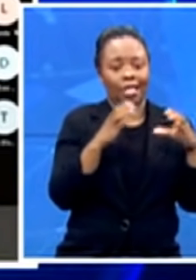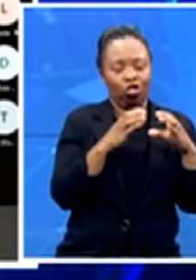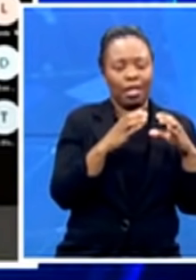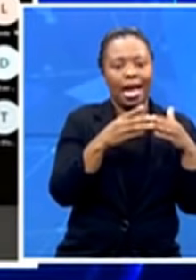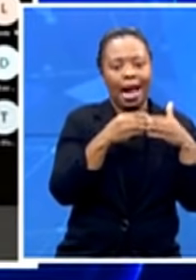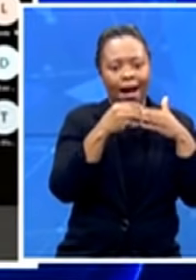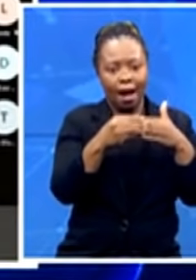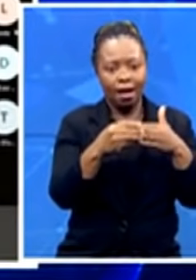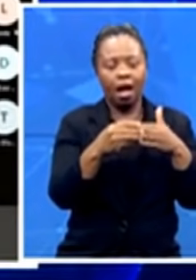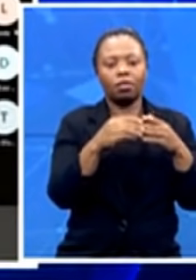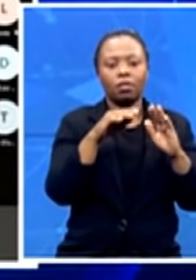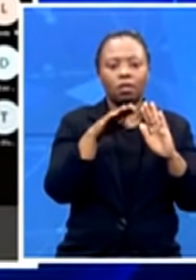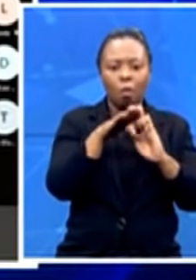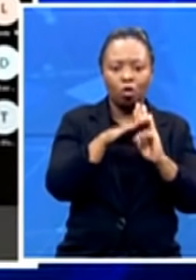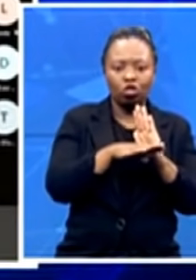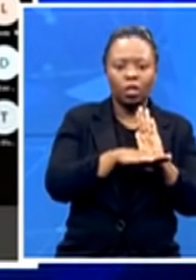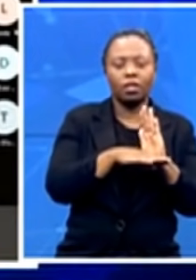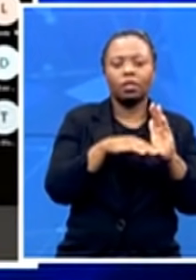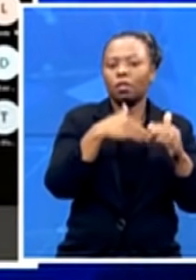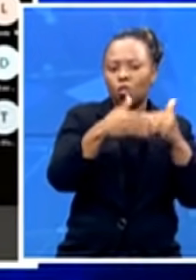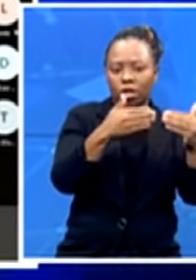implementation of this resolution.